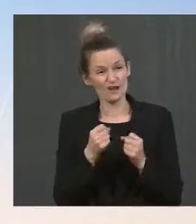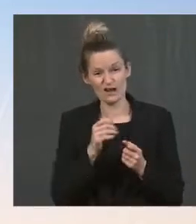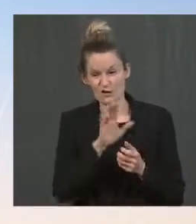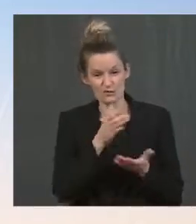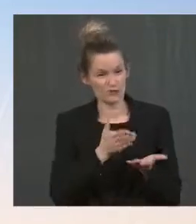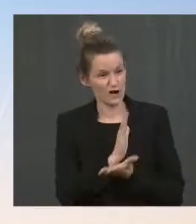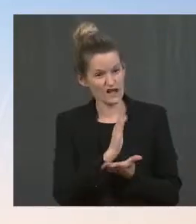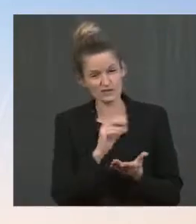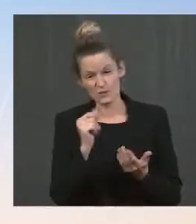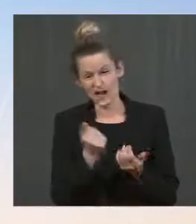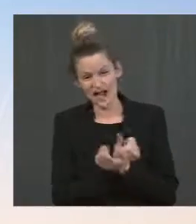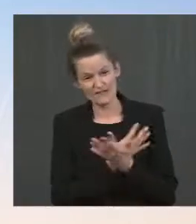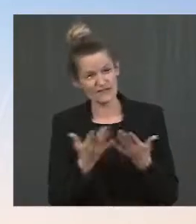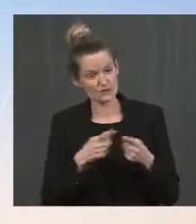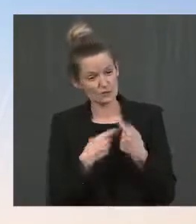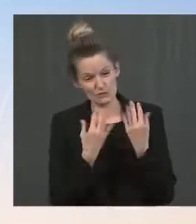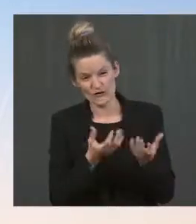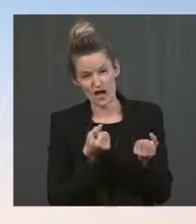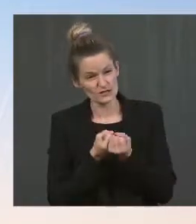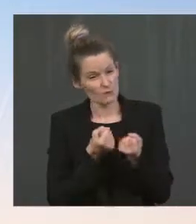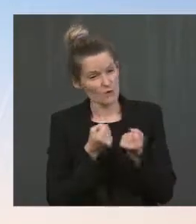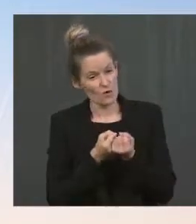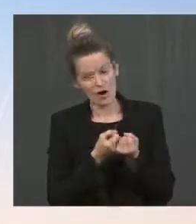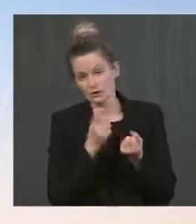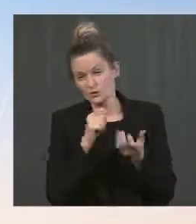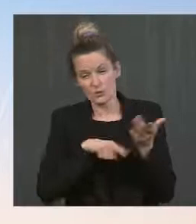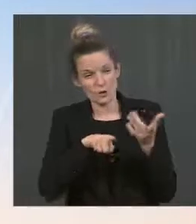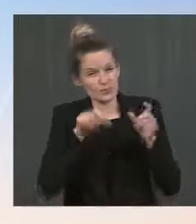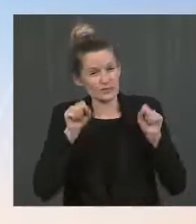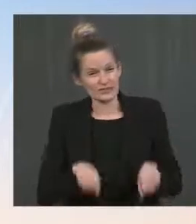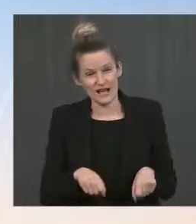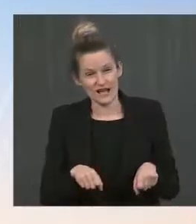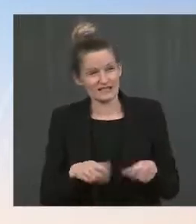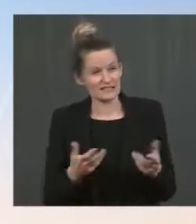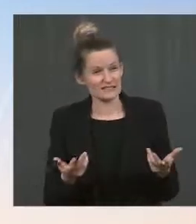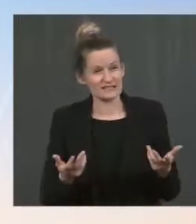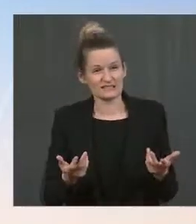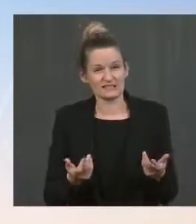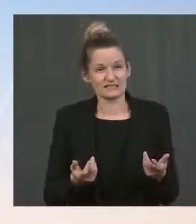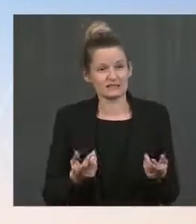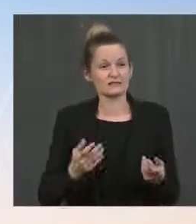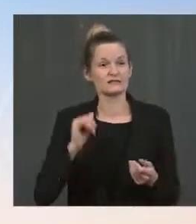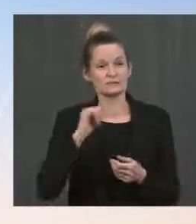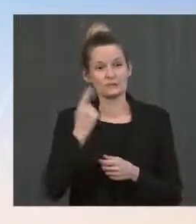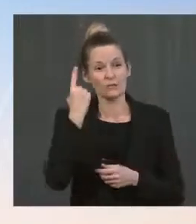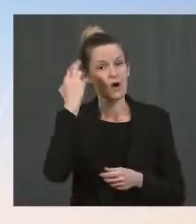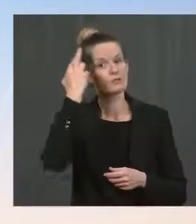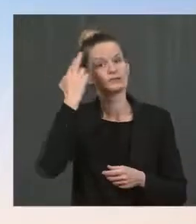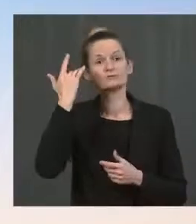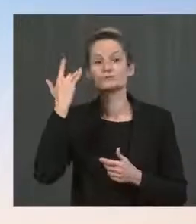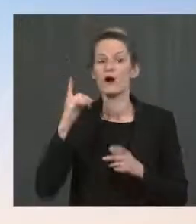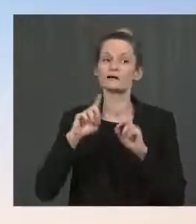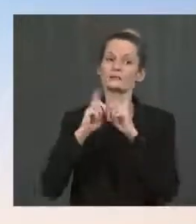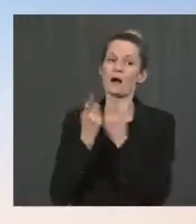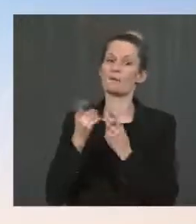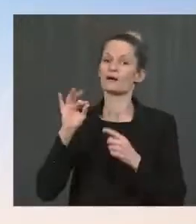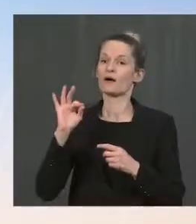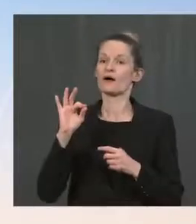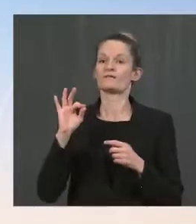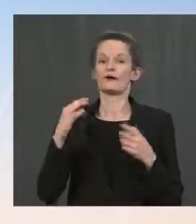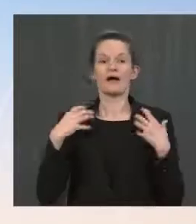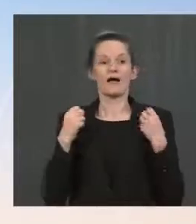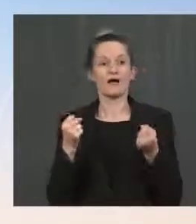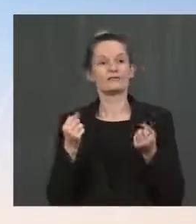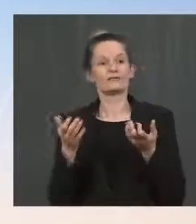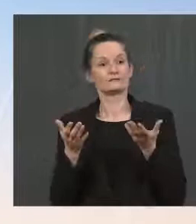provide assistance as quickly as we can. One of the reasons why the Department of Health and Human Services is a key component here is obviously because they